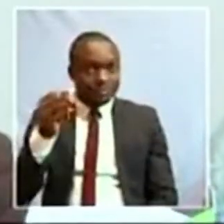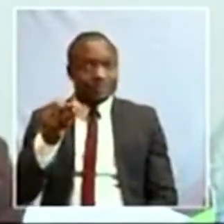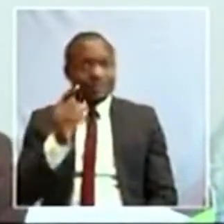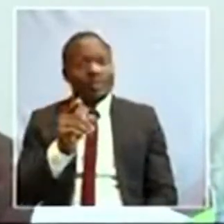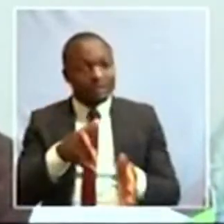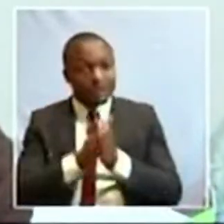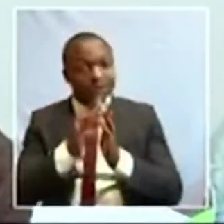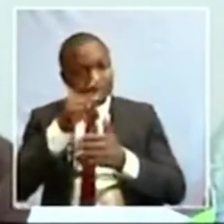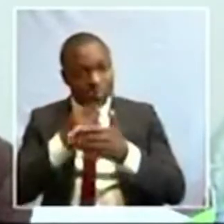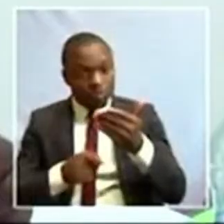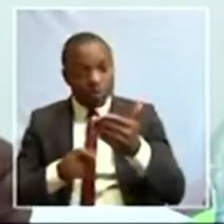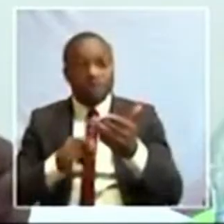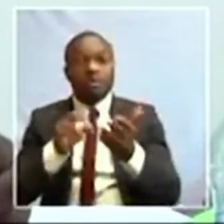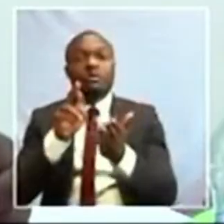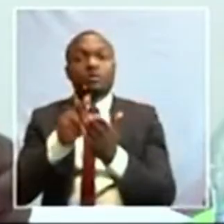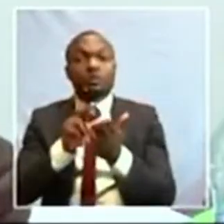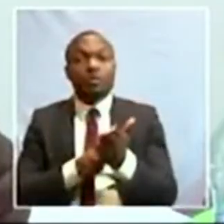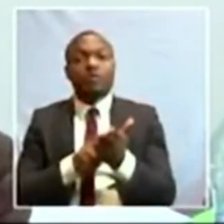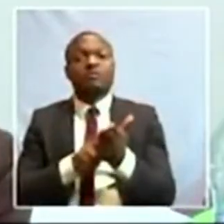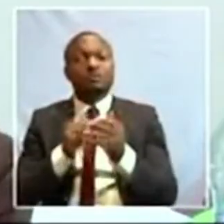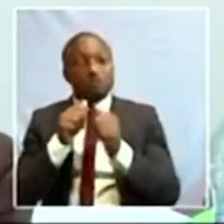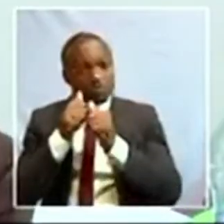asking what procedure have you followed to